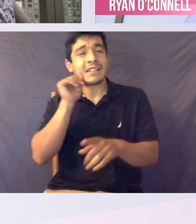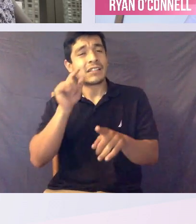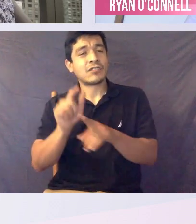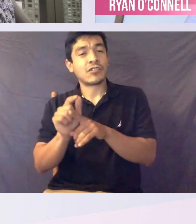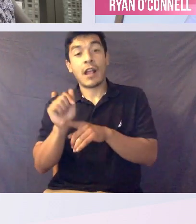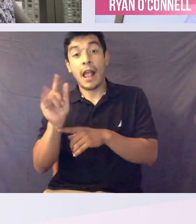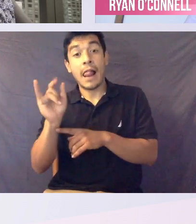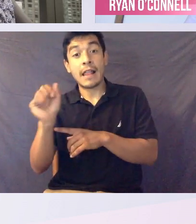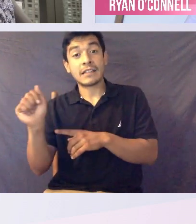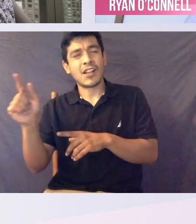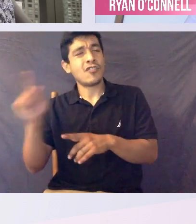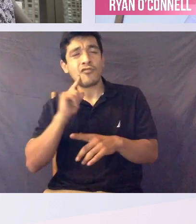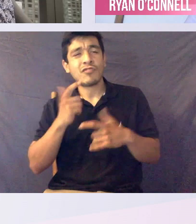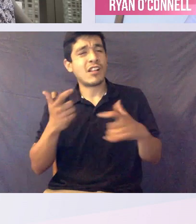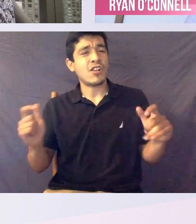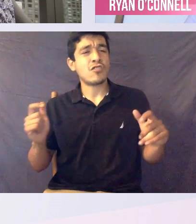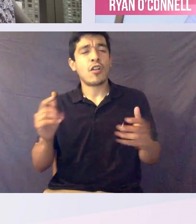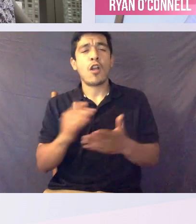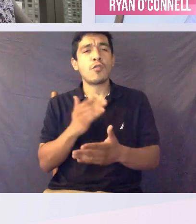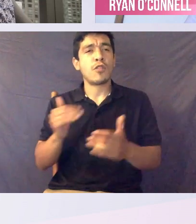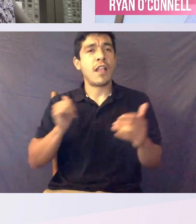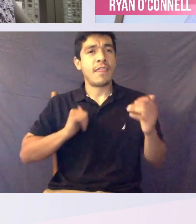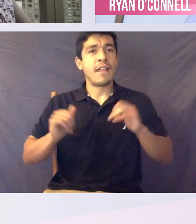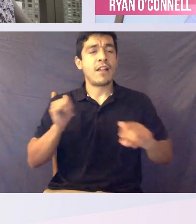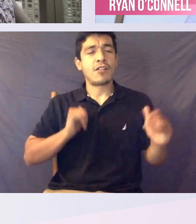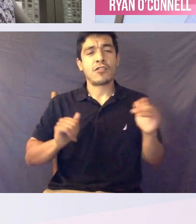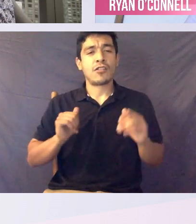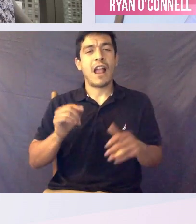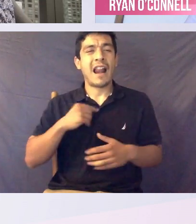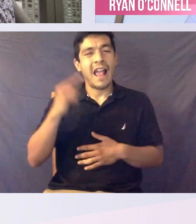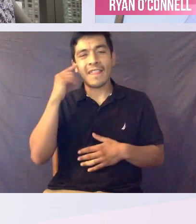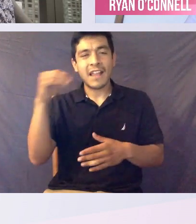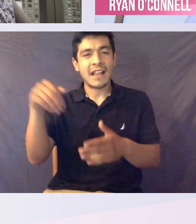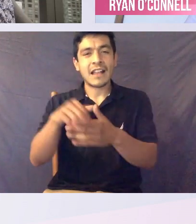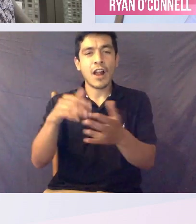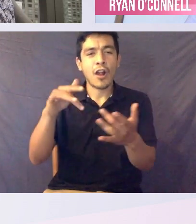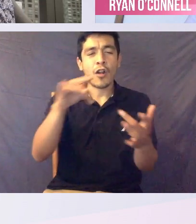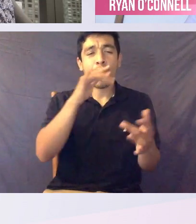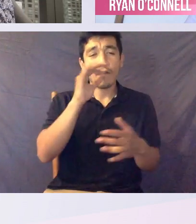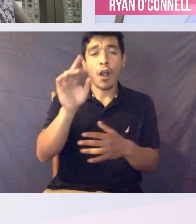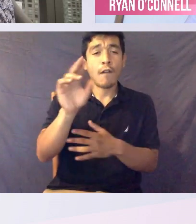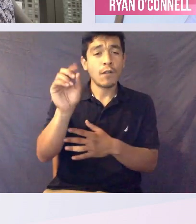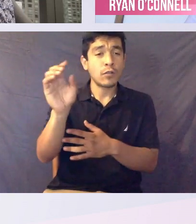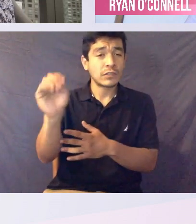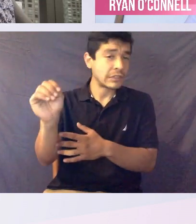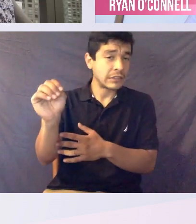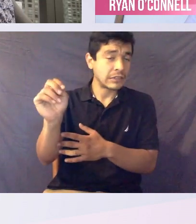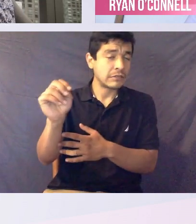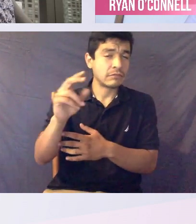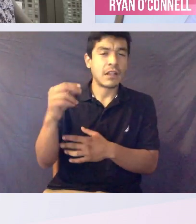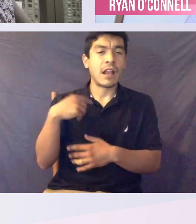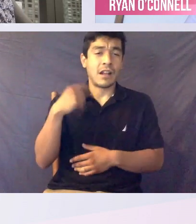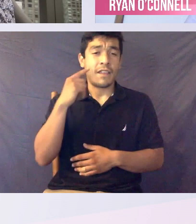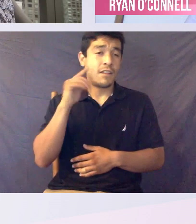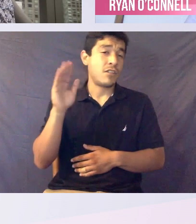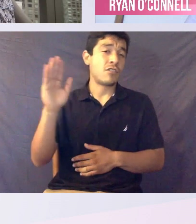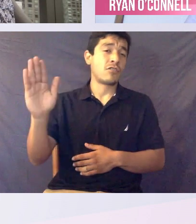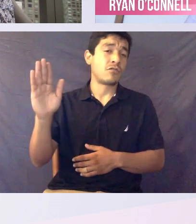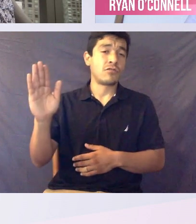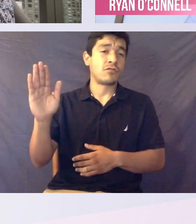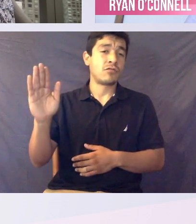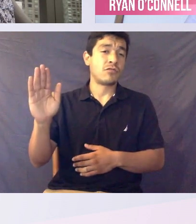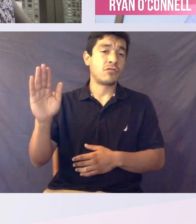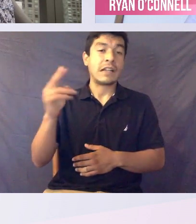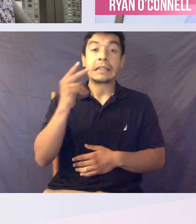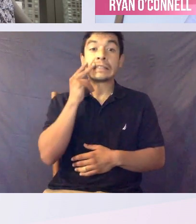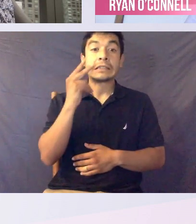a huge musical theater fan. So she was, I think, in the tour Frozen or something. And I think her seeing the